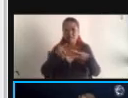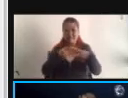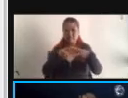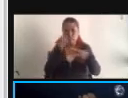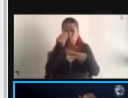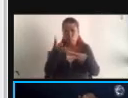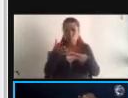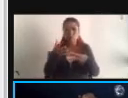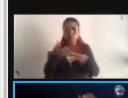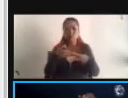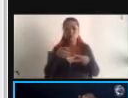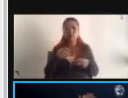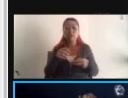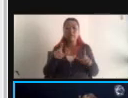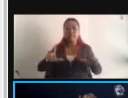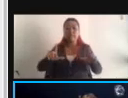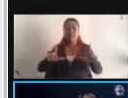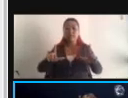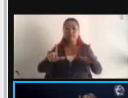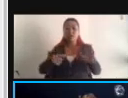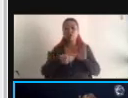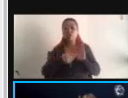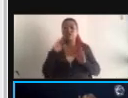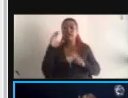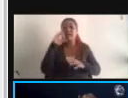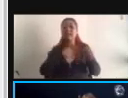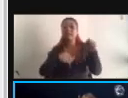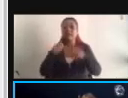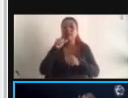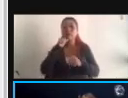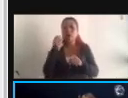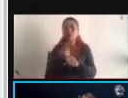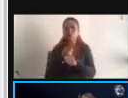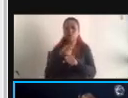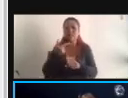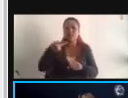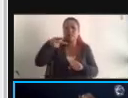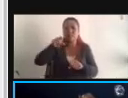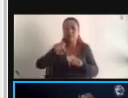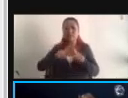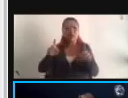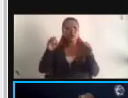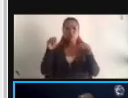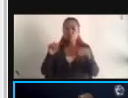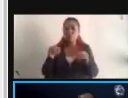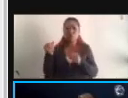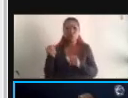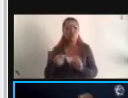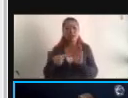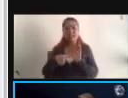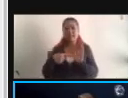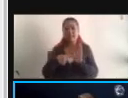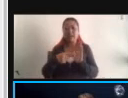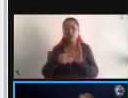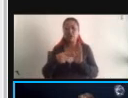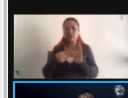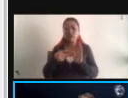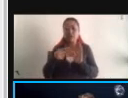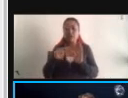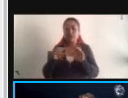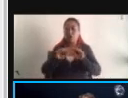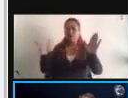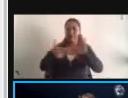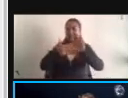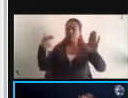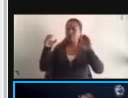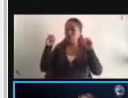making estimates instead of using the GPS. But there was no strong indication, such as no GPS. And